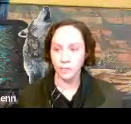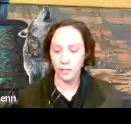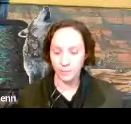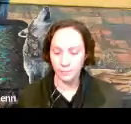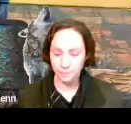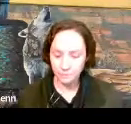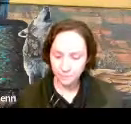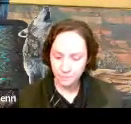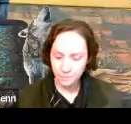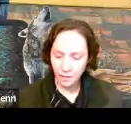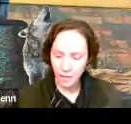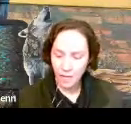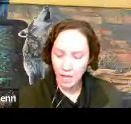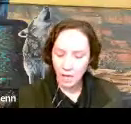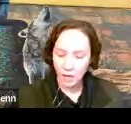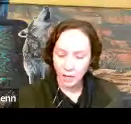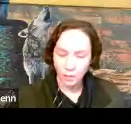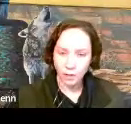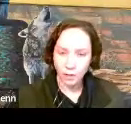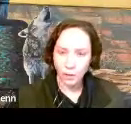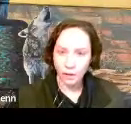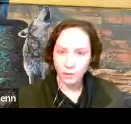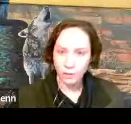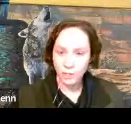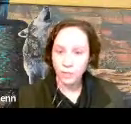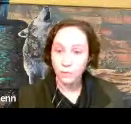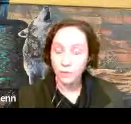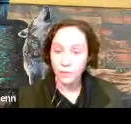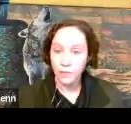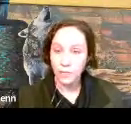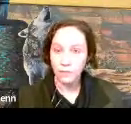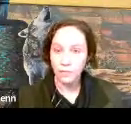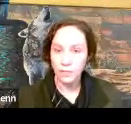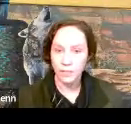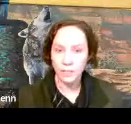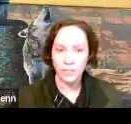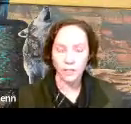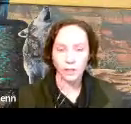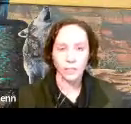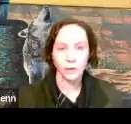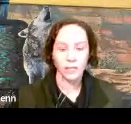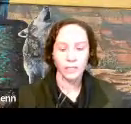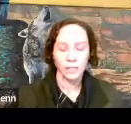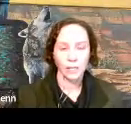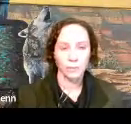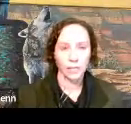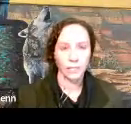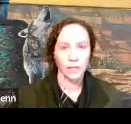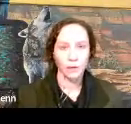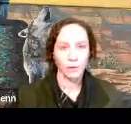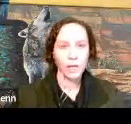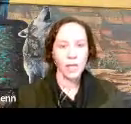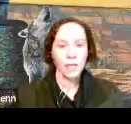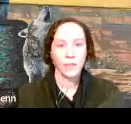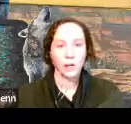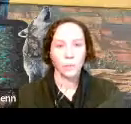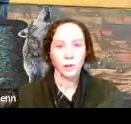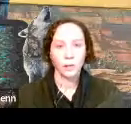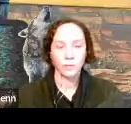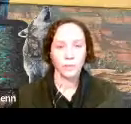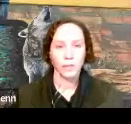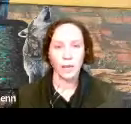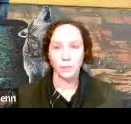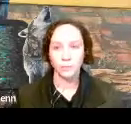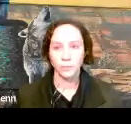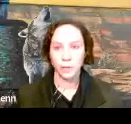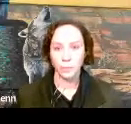genetic diversity. There are about 50 facilities around the US and Mexico that are